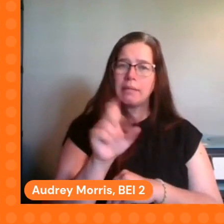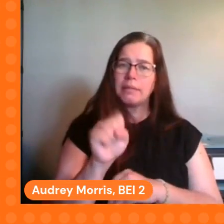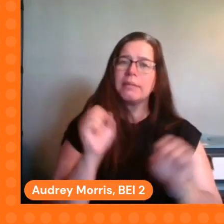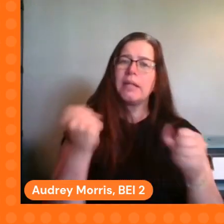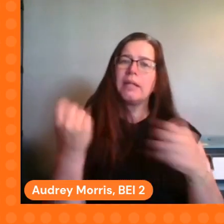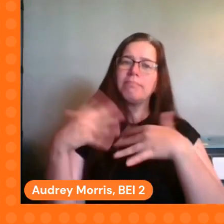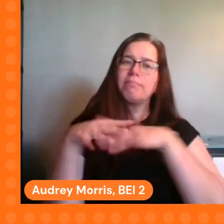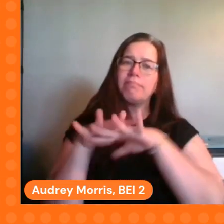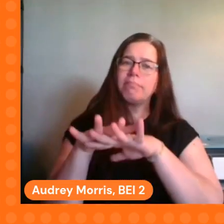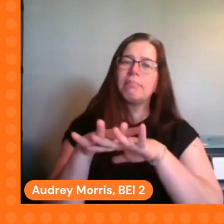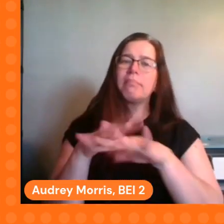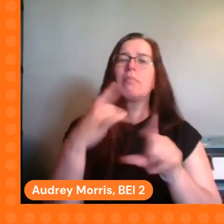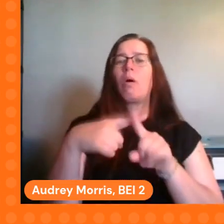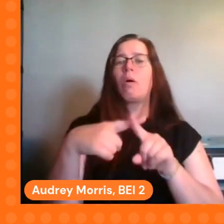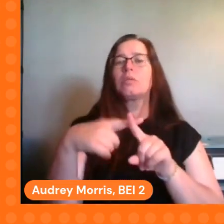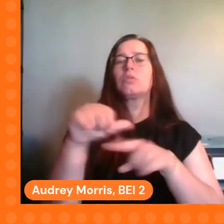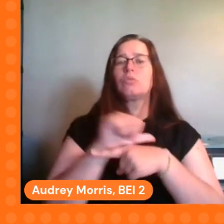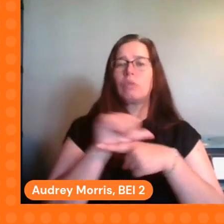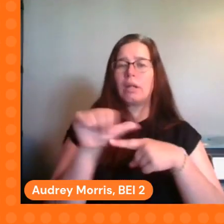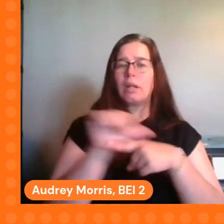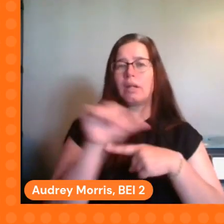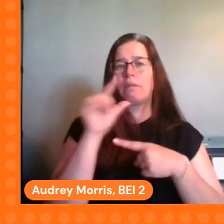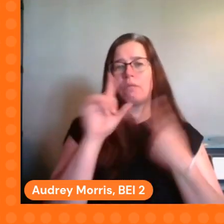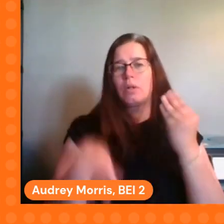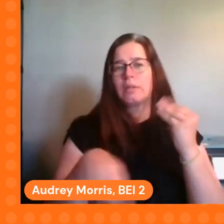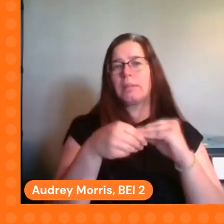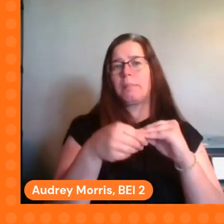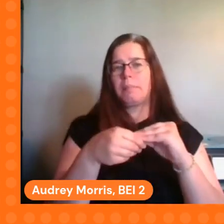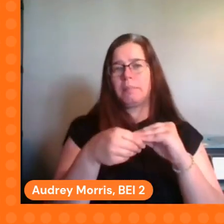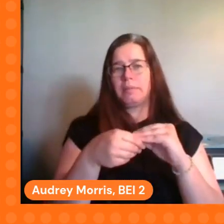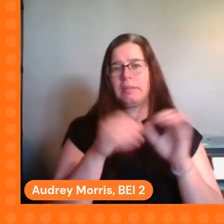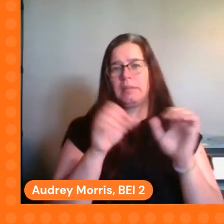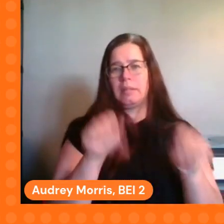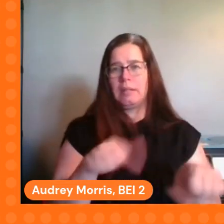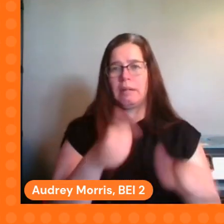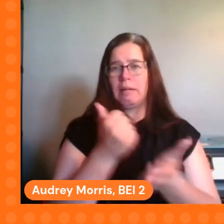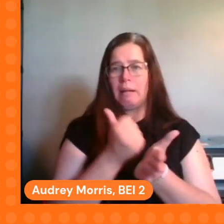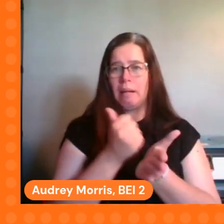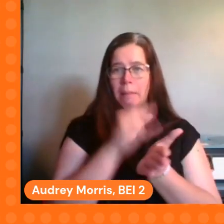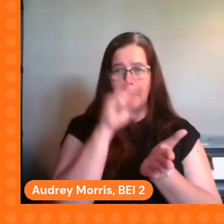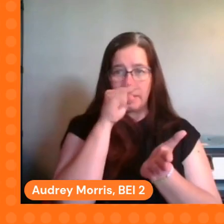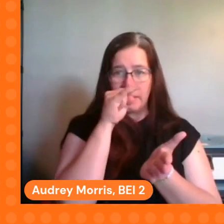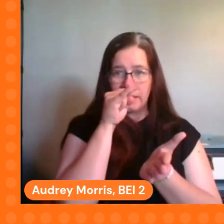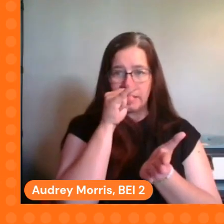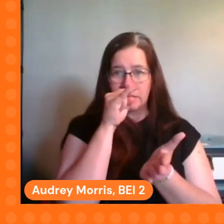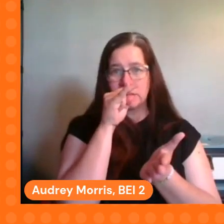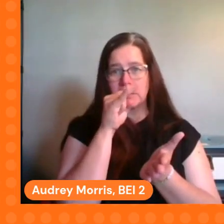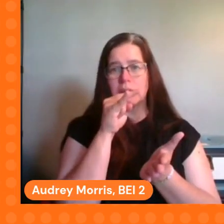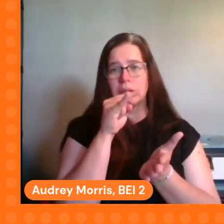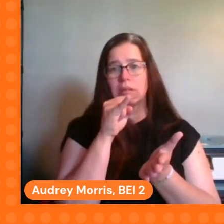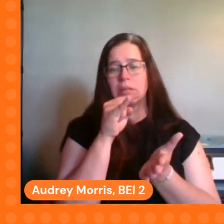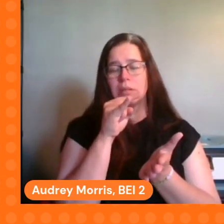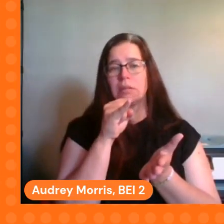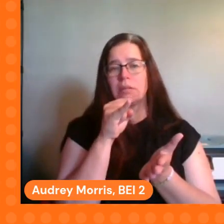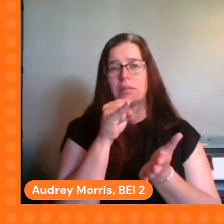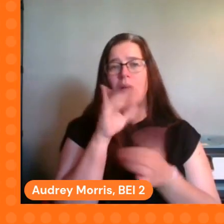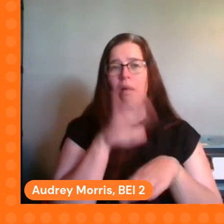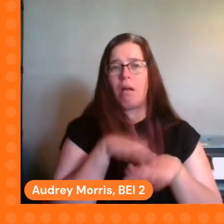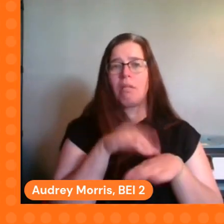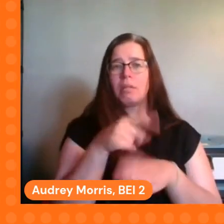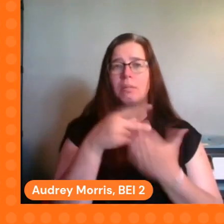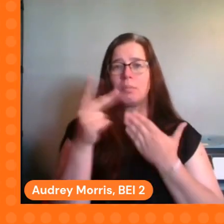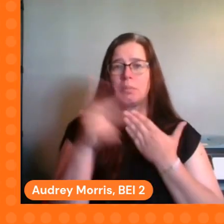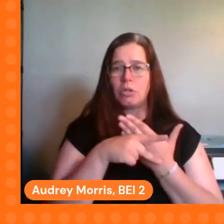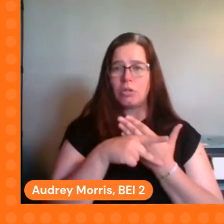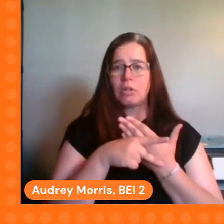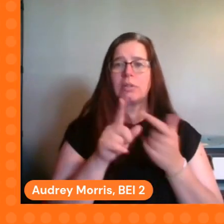a training tool that supplements it, that sits alongside to help kids work on their projects.